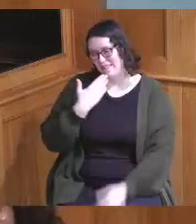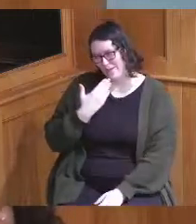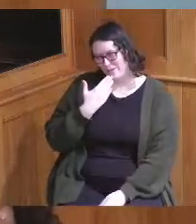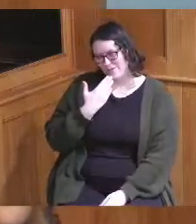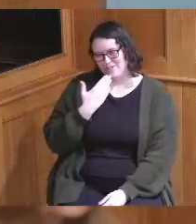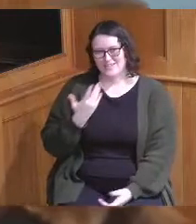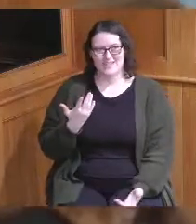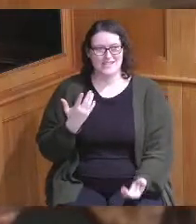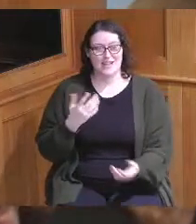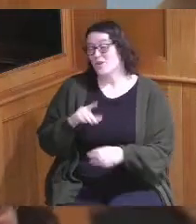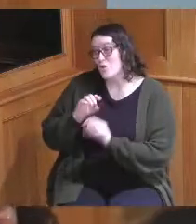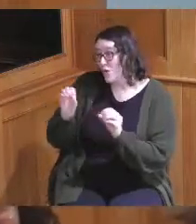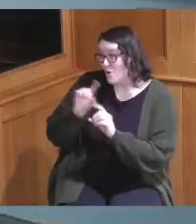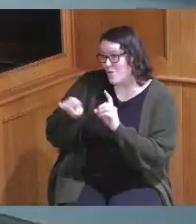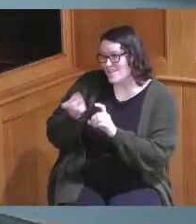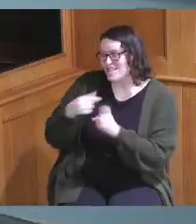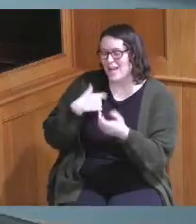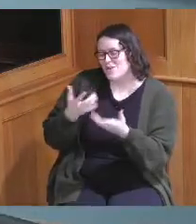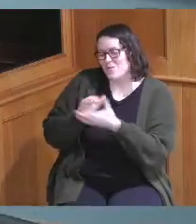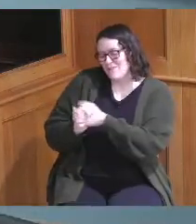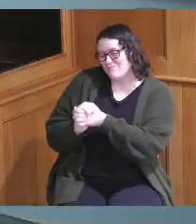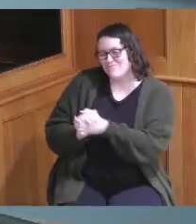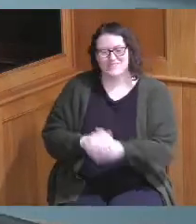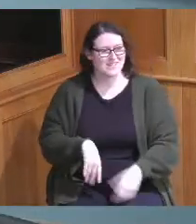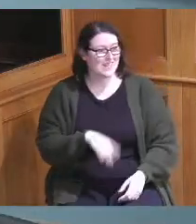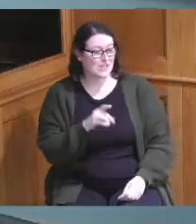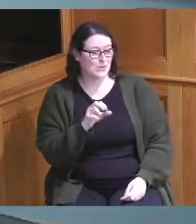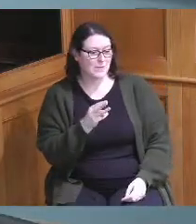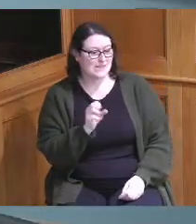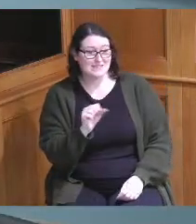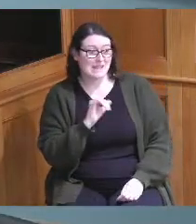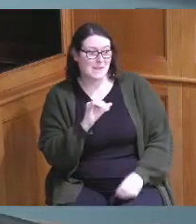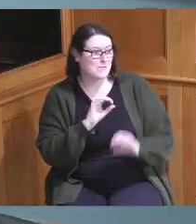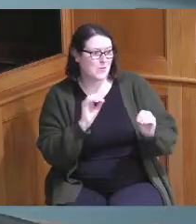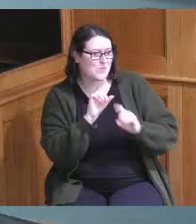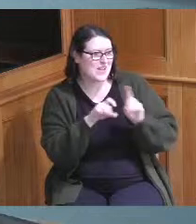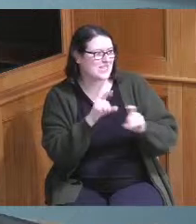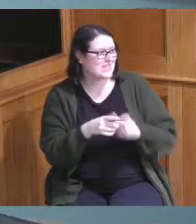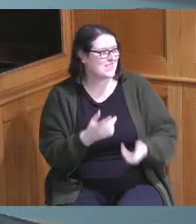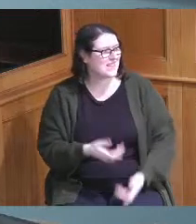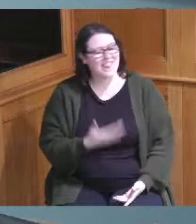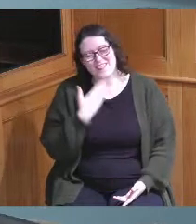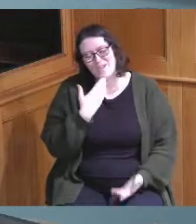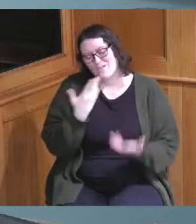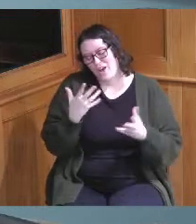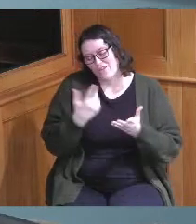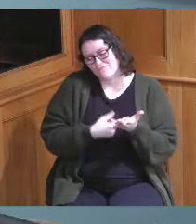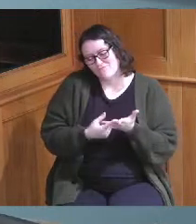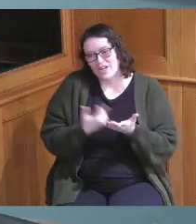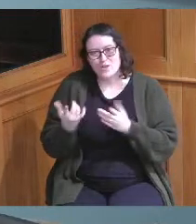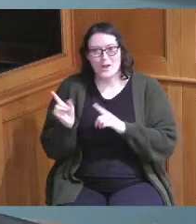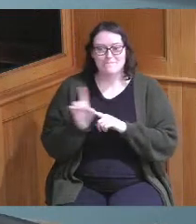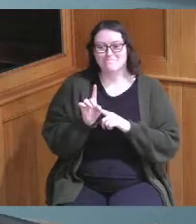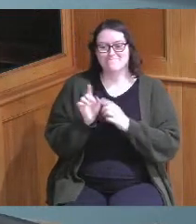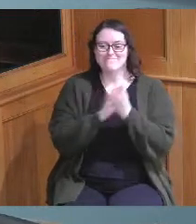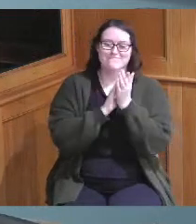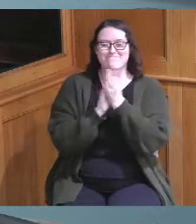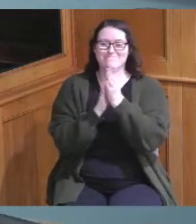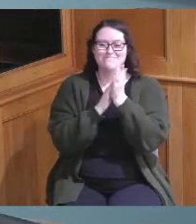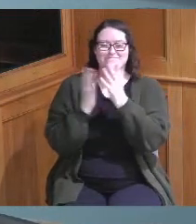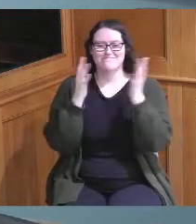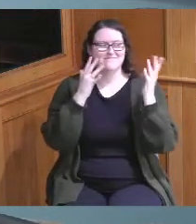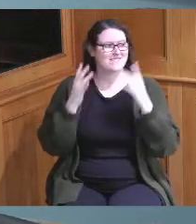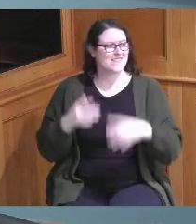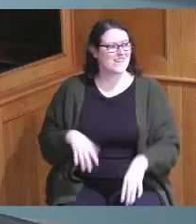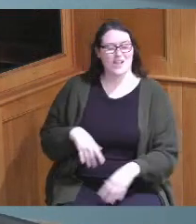I have no questions. Do you have any questions? No questions? No questions. Okay. Thank you. Yeah, we've talked about it before. Just want to bring it up. This entire by leave agenda was